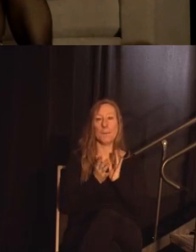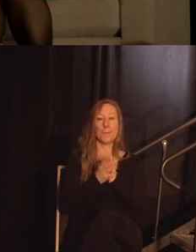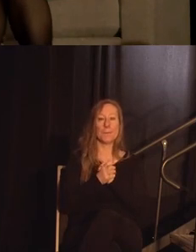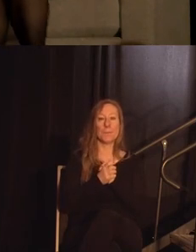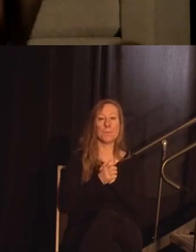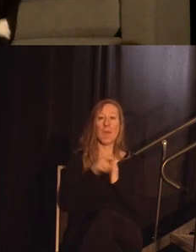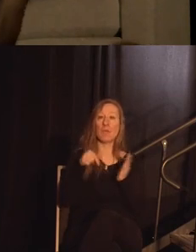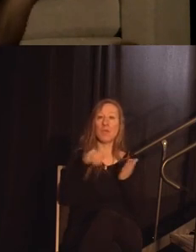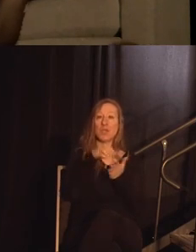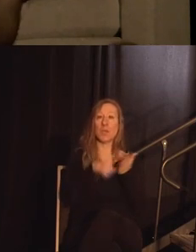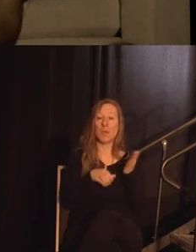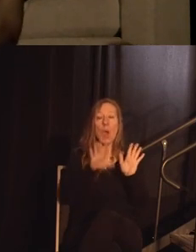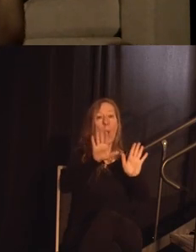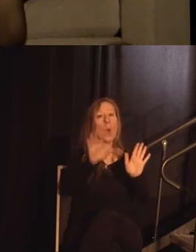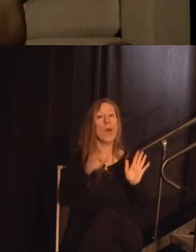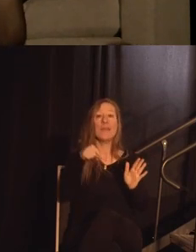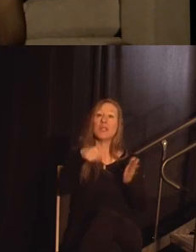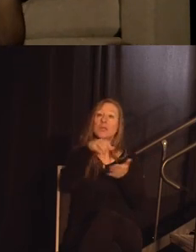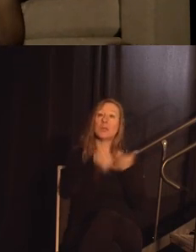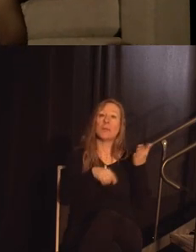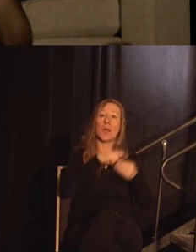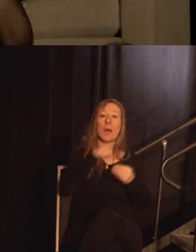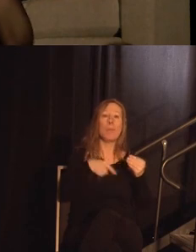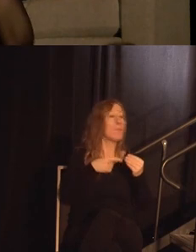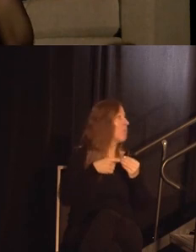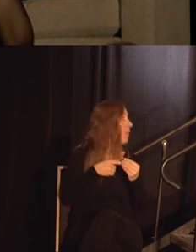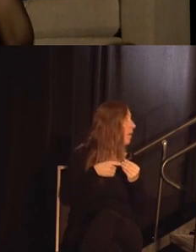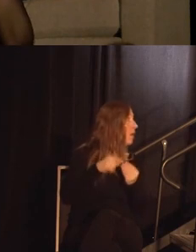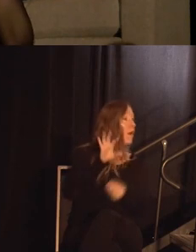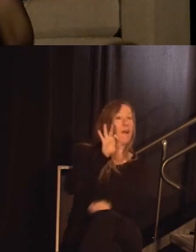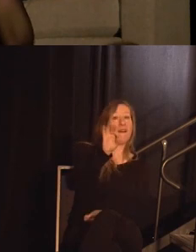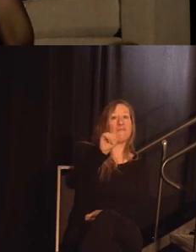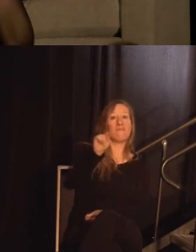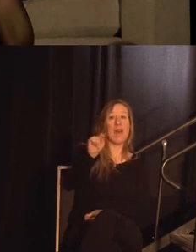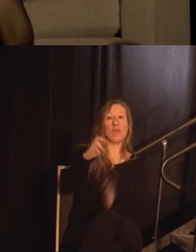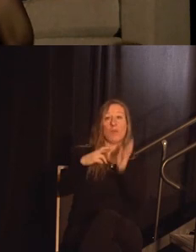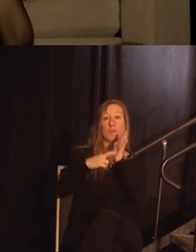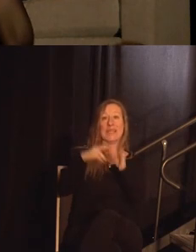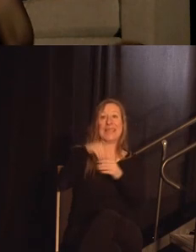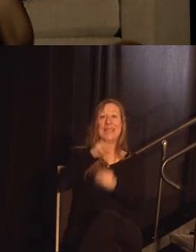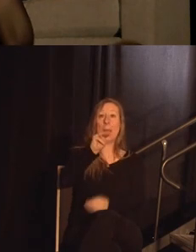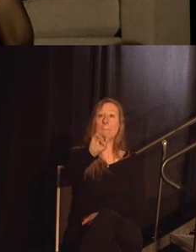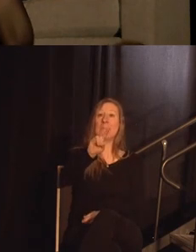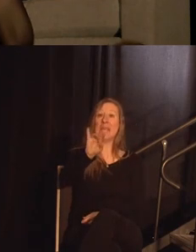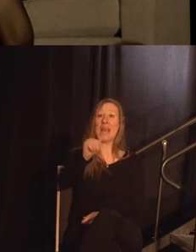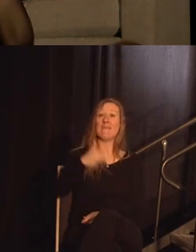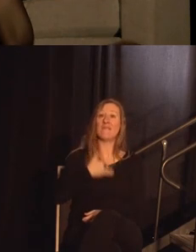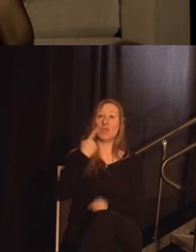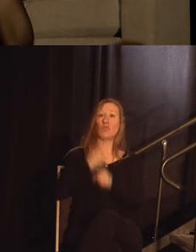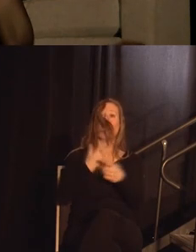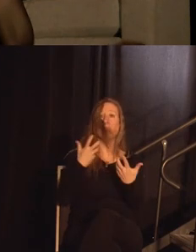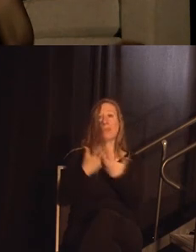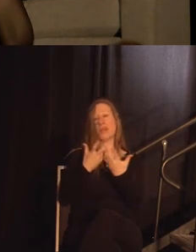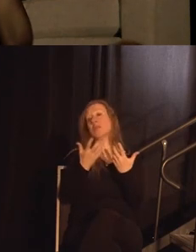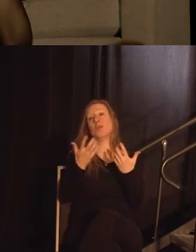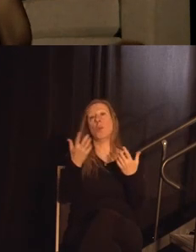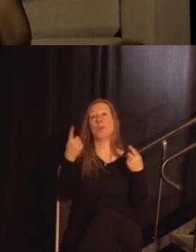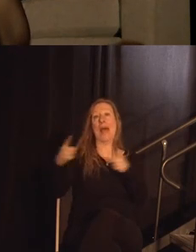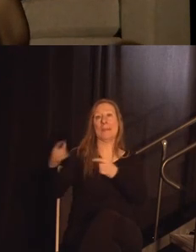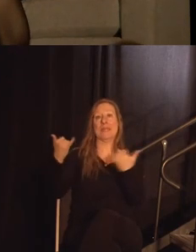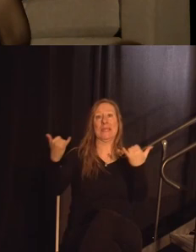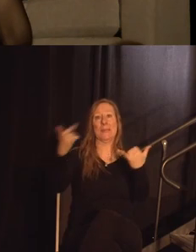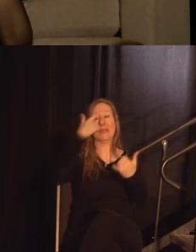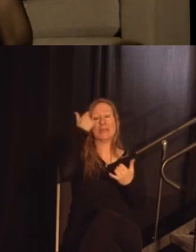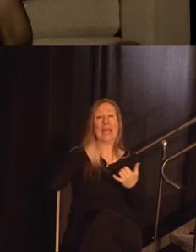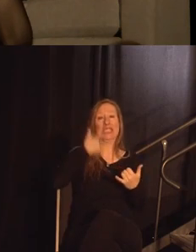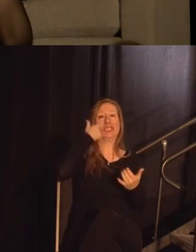So this chapter, and this is a chapter about fat representation in media, which feels relevant right now because I just wrote many thousands